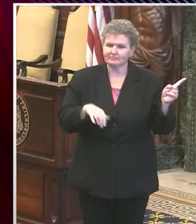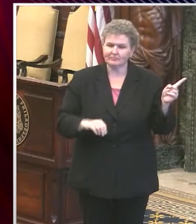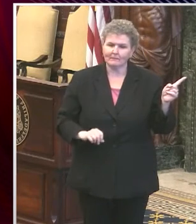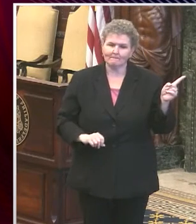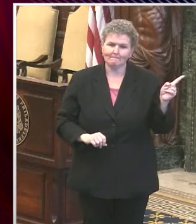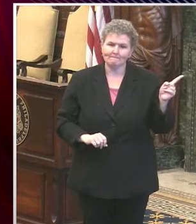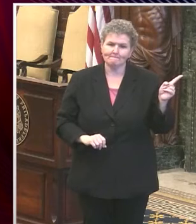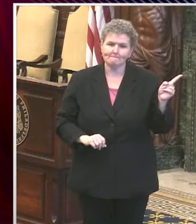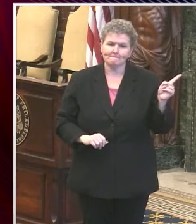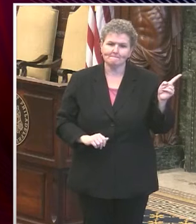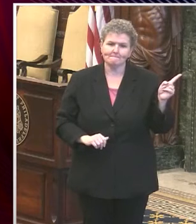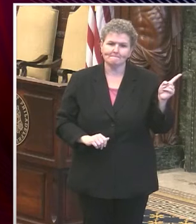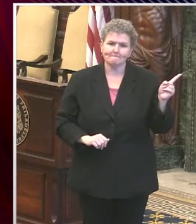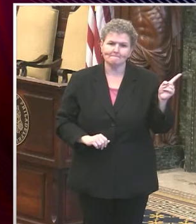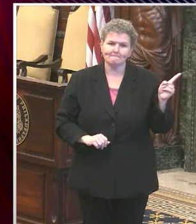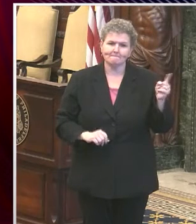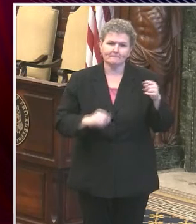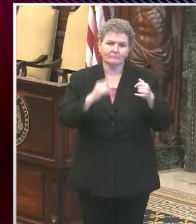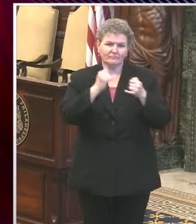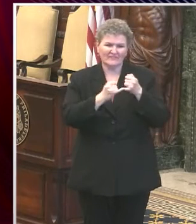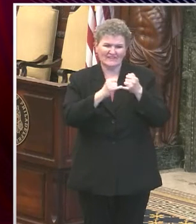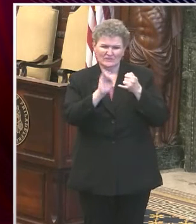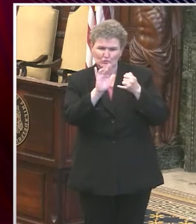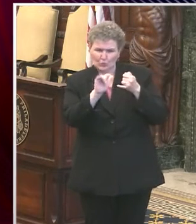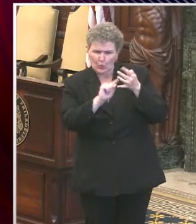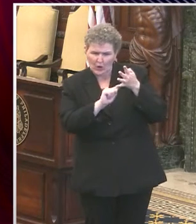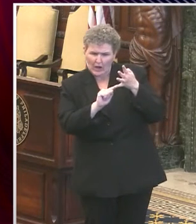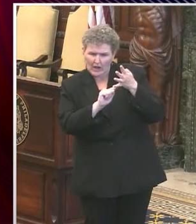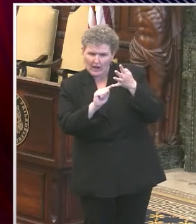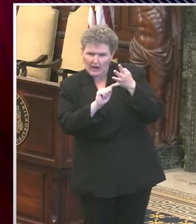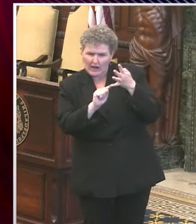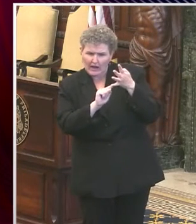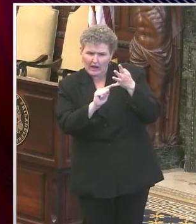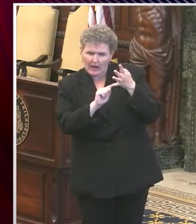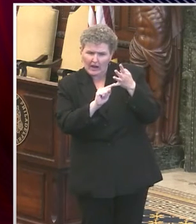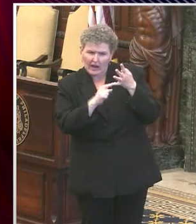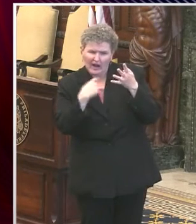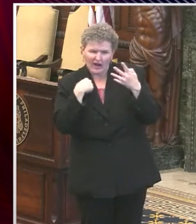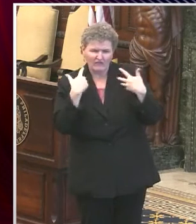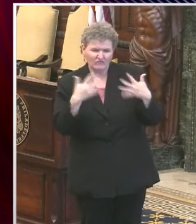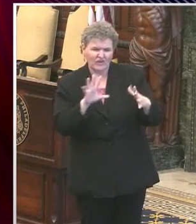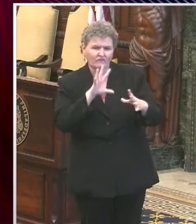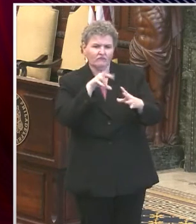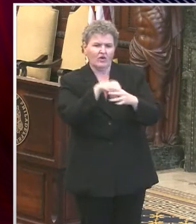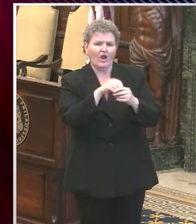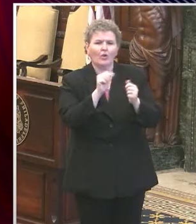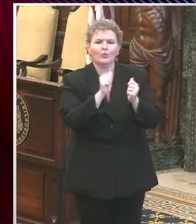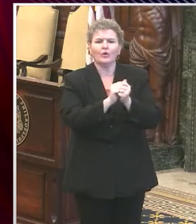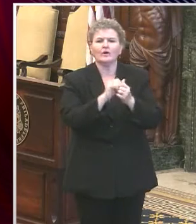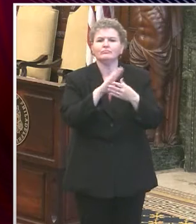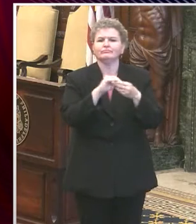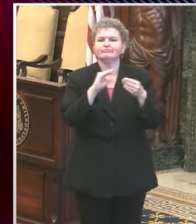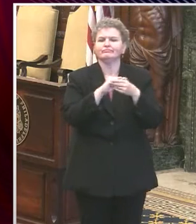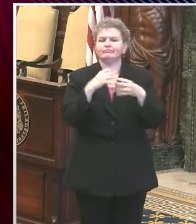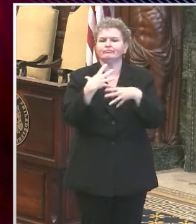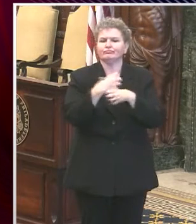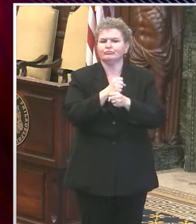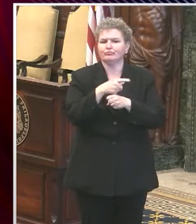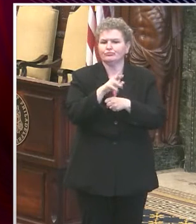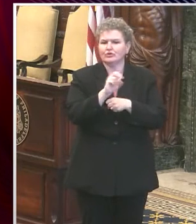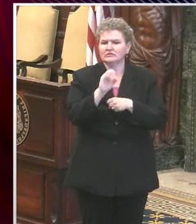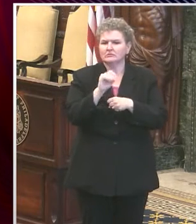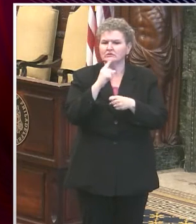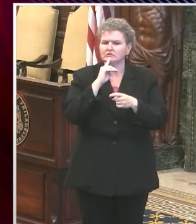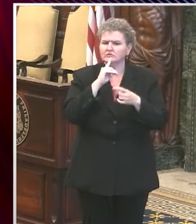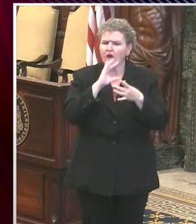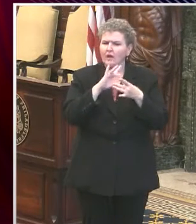So end of July, I covered a presser where you shared some testing statistics and you talked about southern states opening